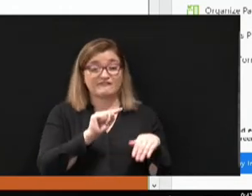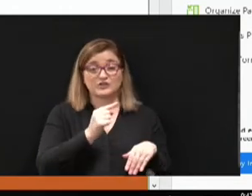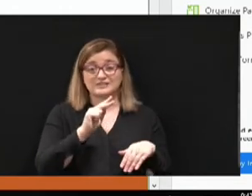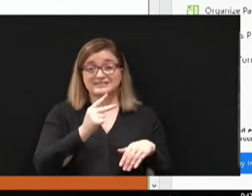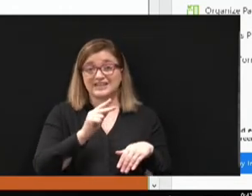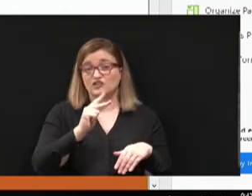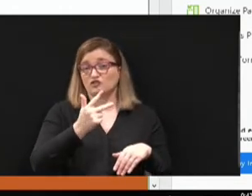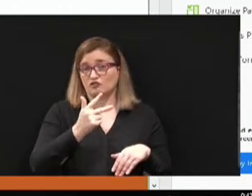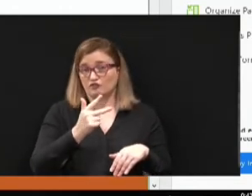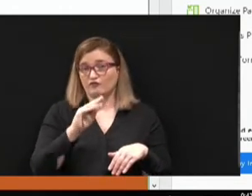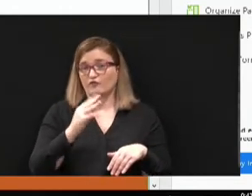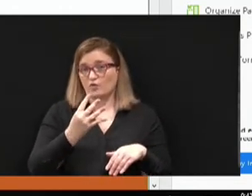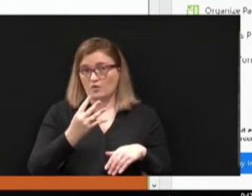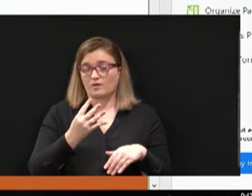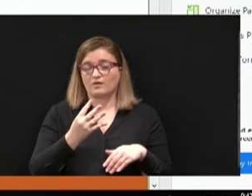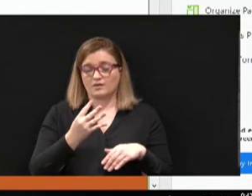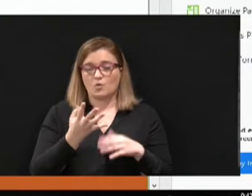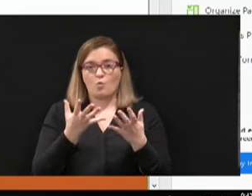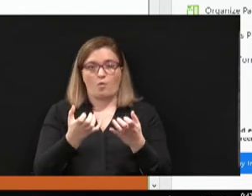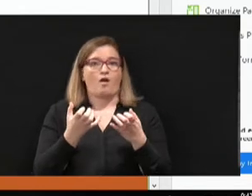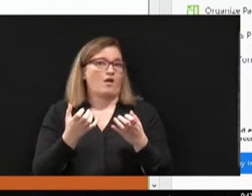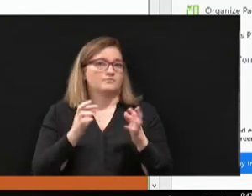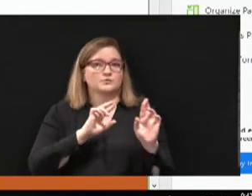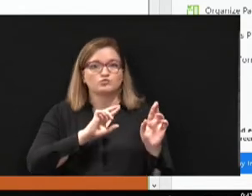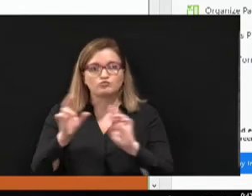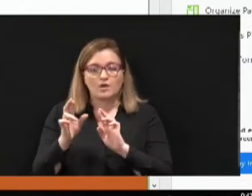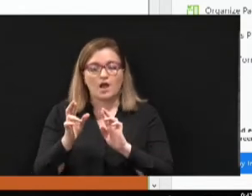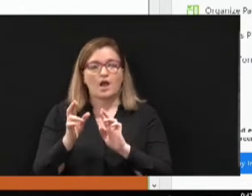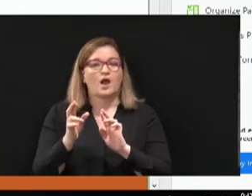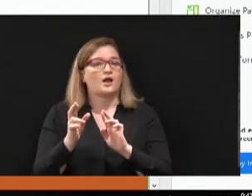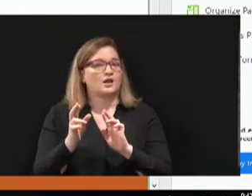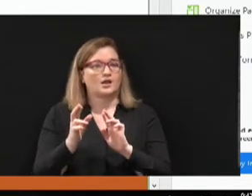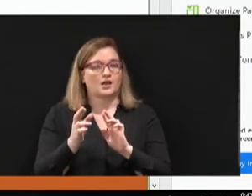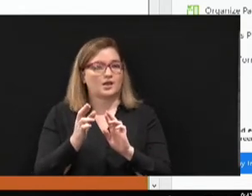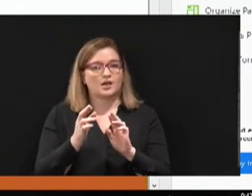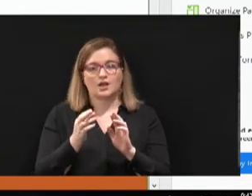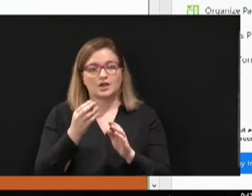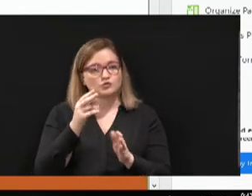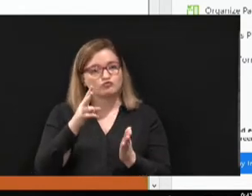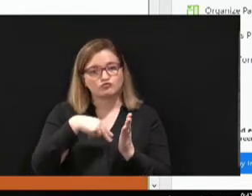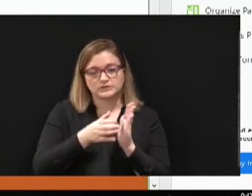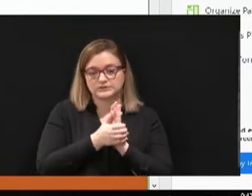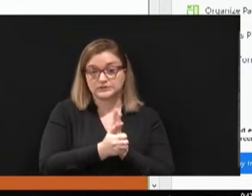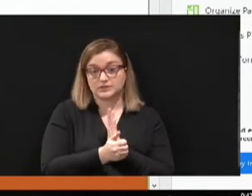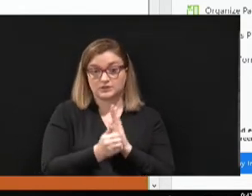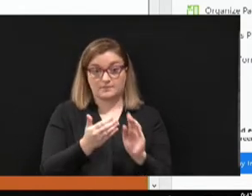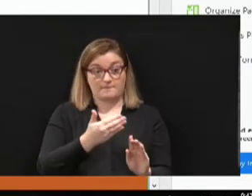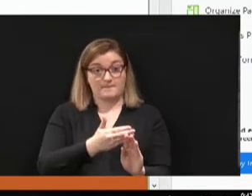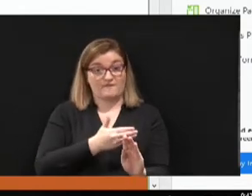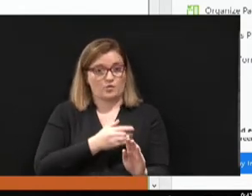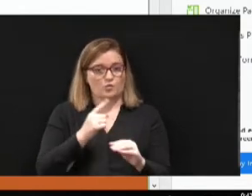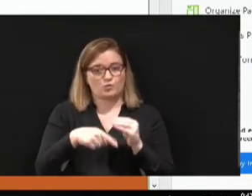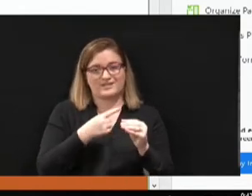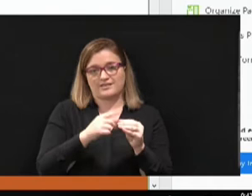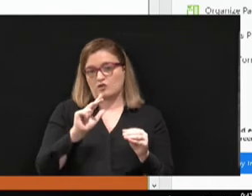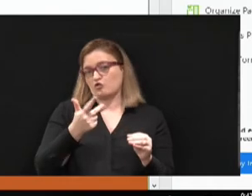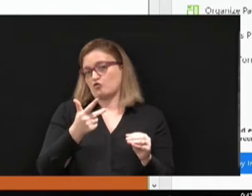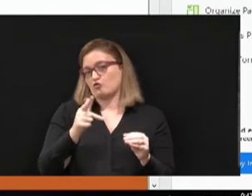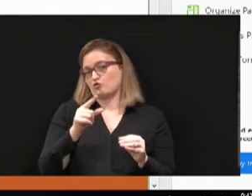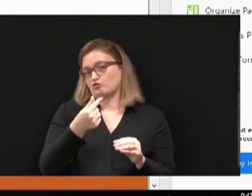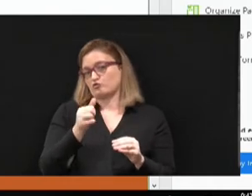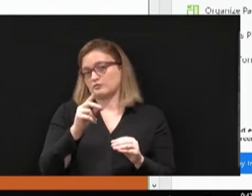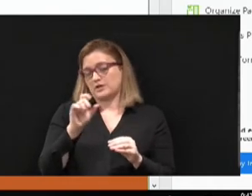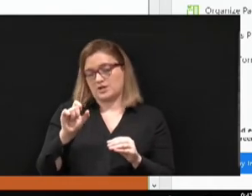a really good thing. Excellent teaching along with small group and intensive instruction can prevent reading problems later